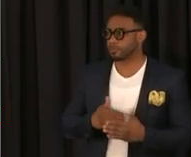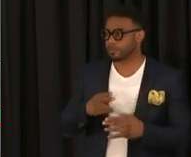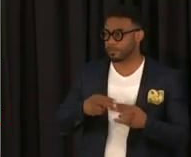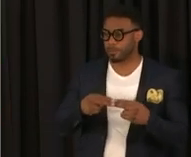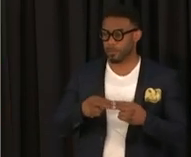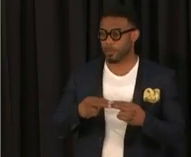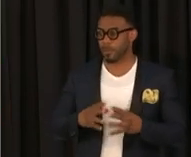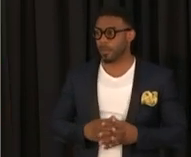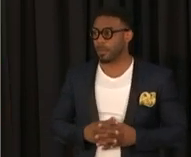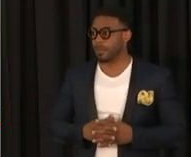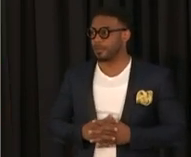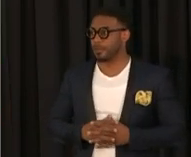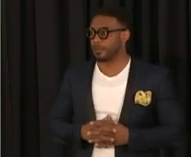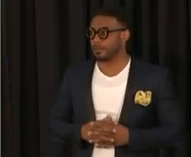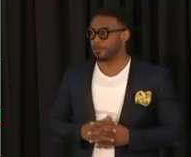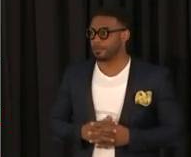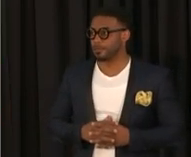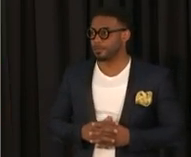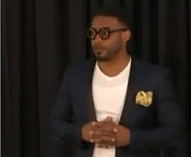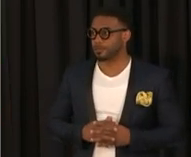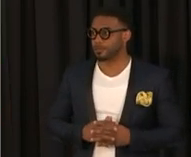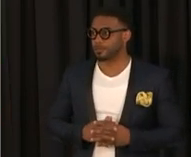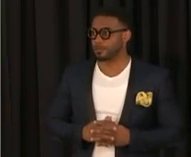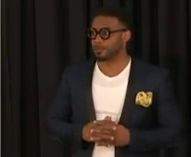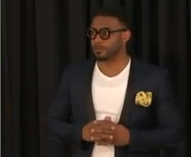Next slide, please.